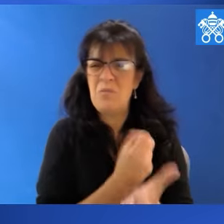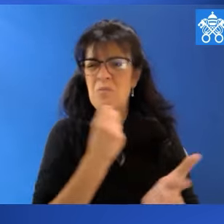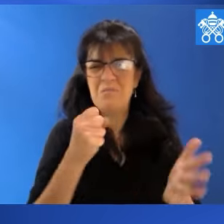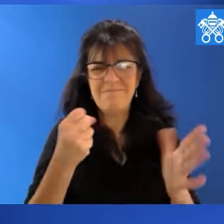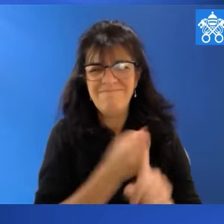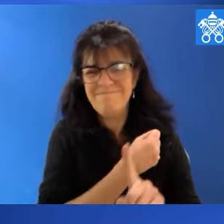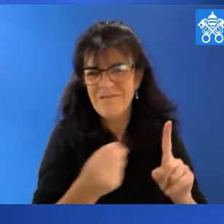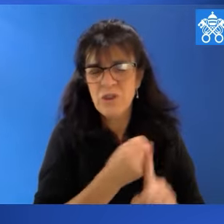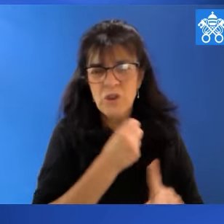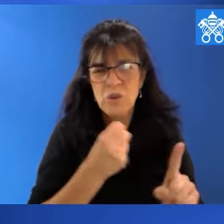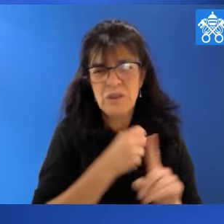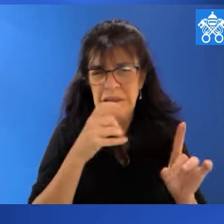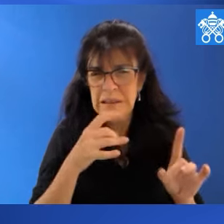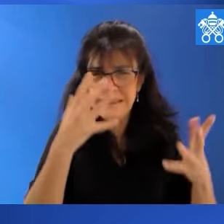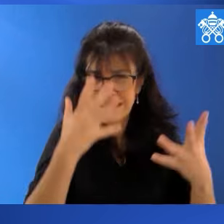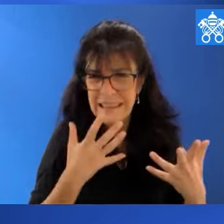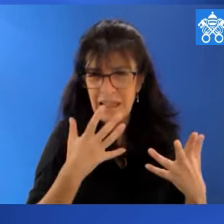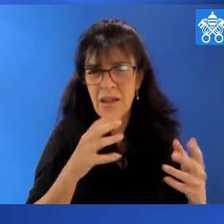others.